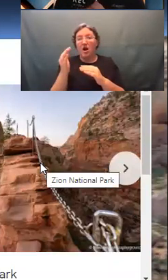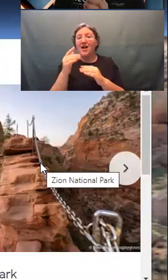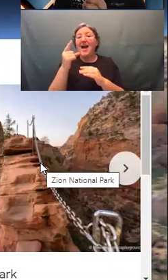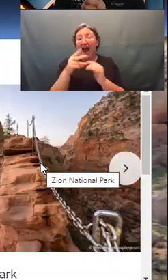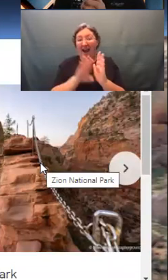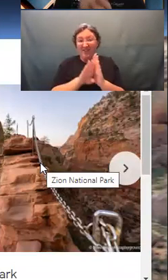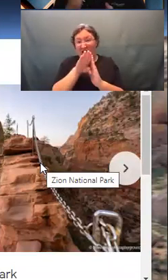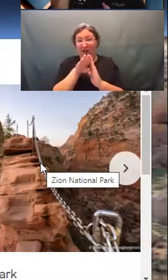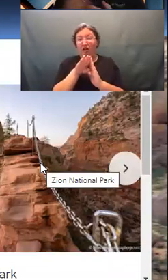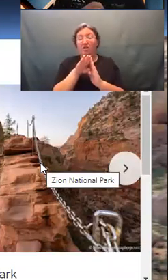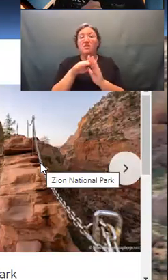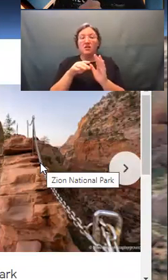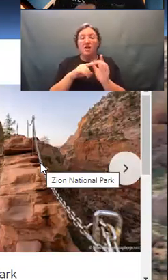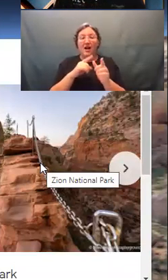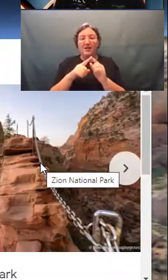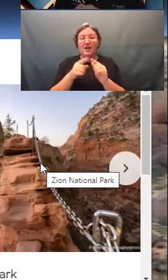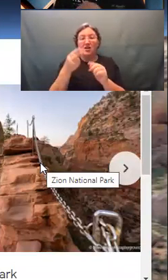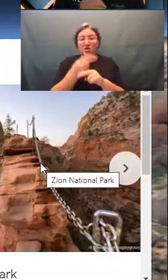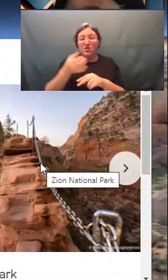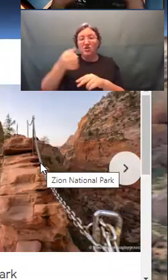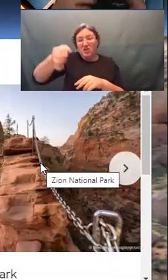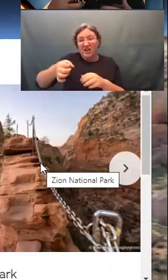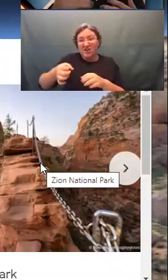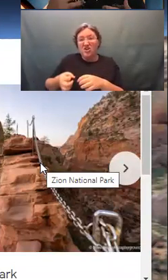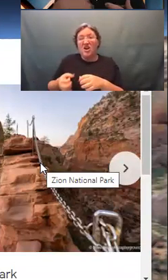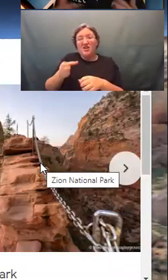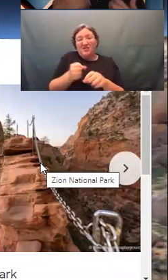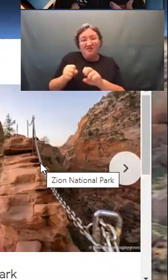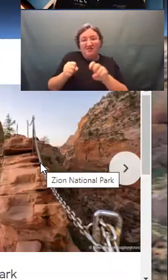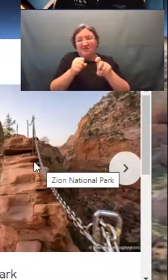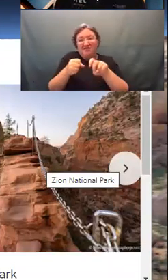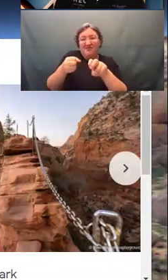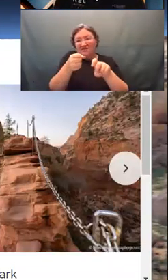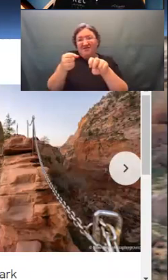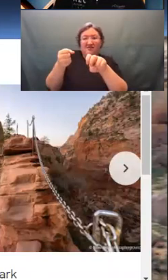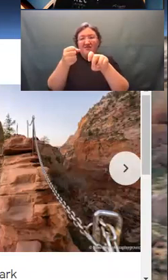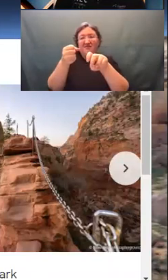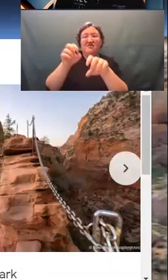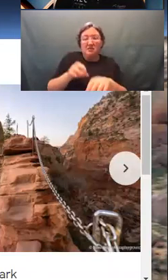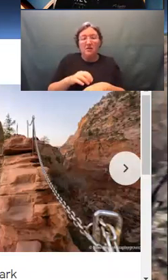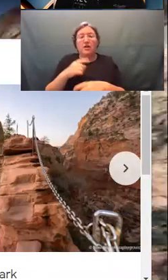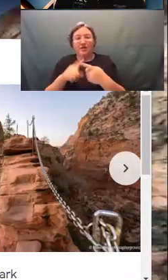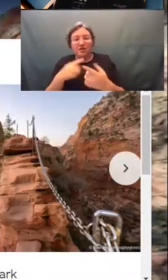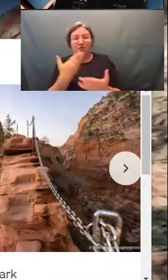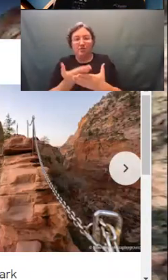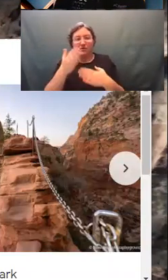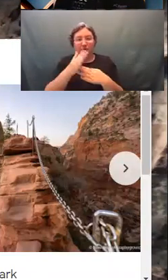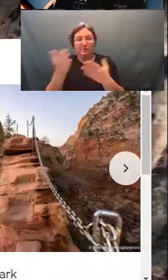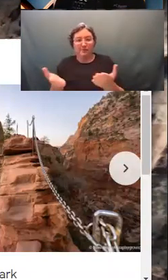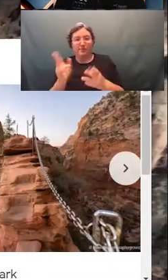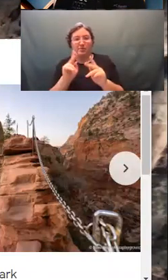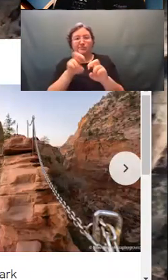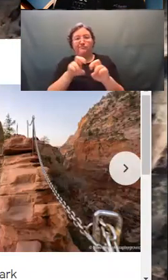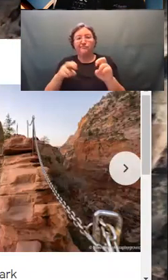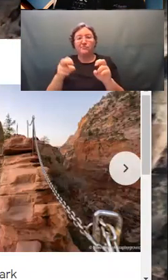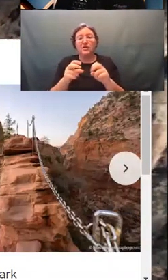point, and the rest of it, you're using a chain and kind of scrambling to get to this point that you see all these people sitting at. And it can